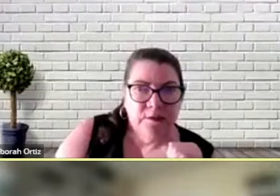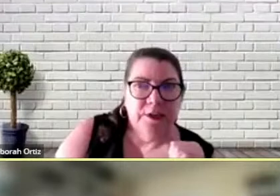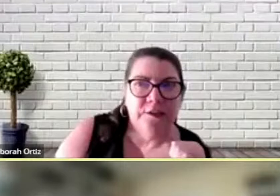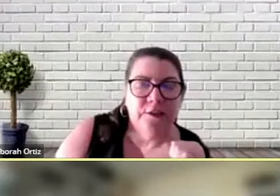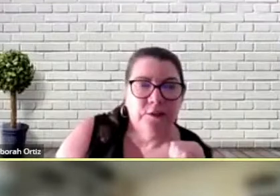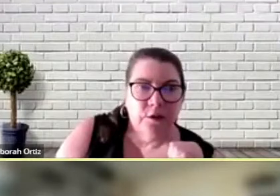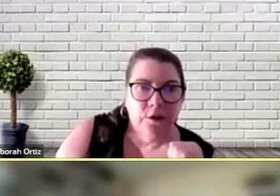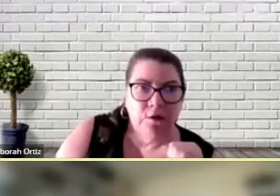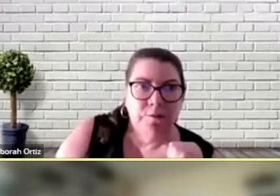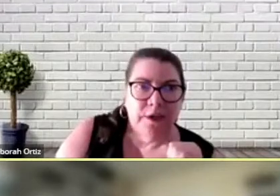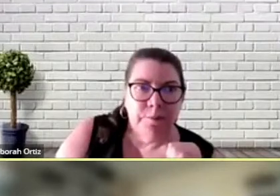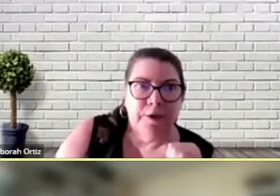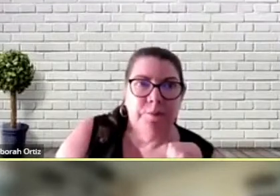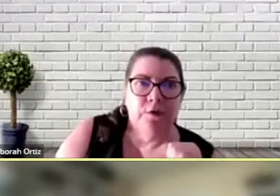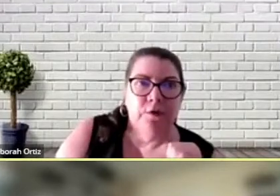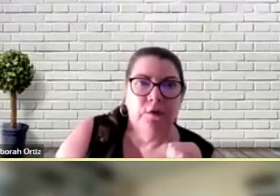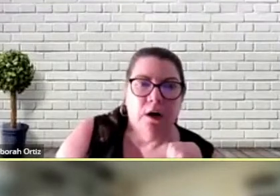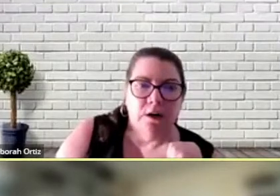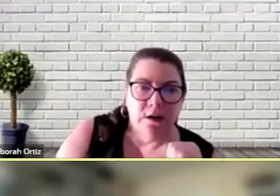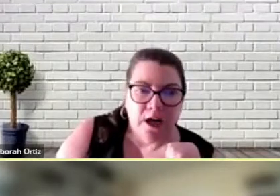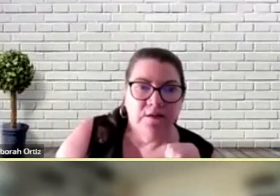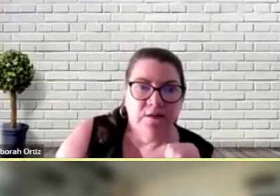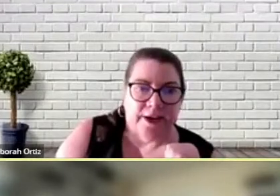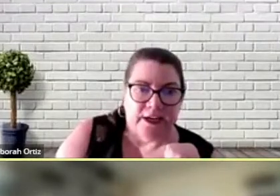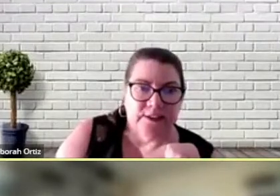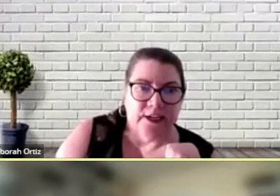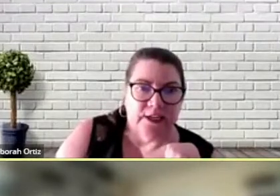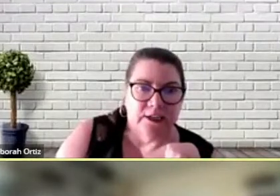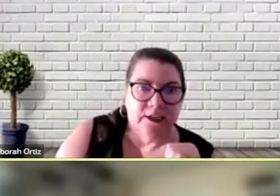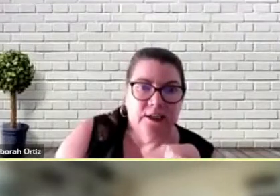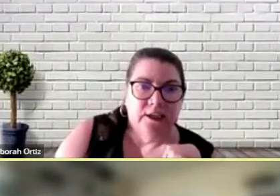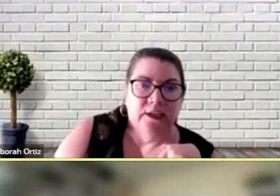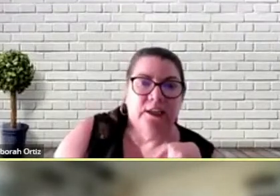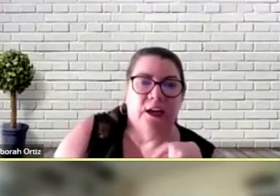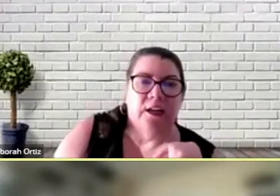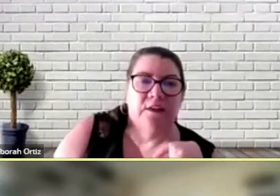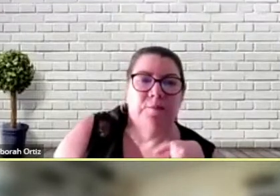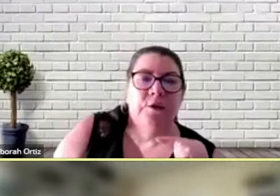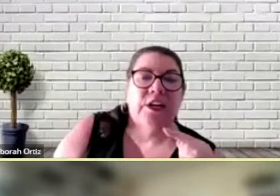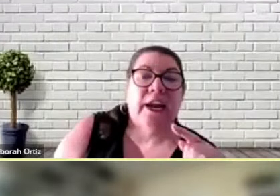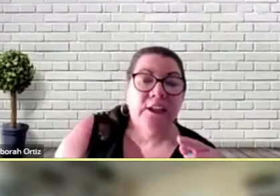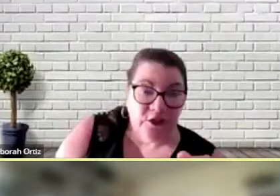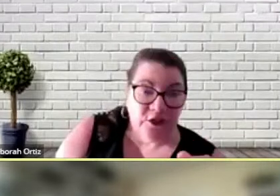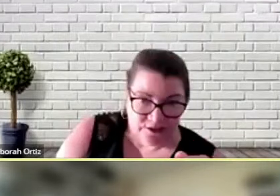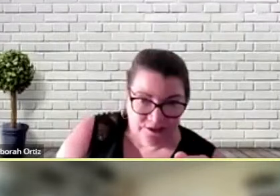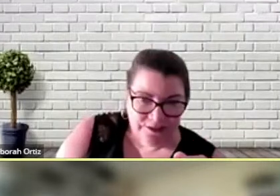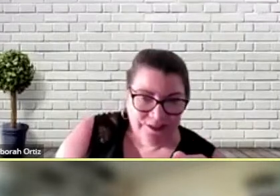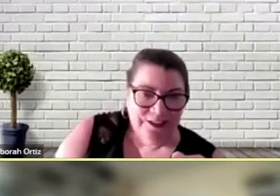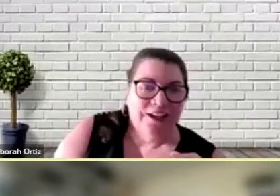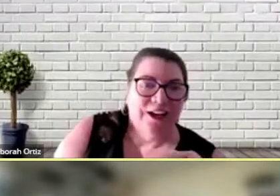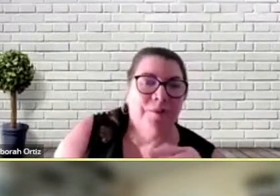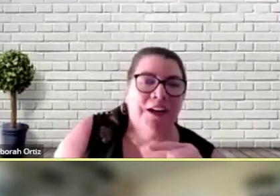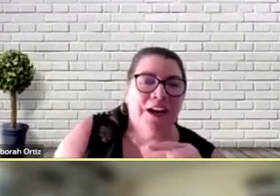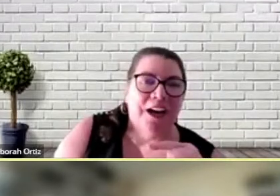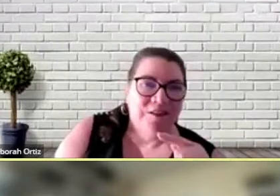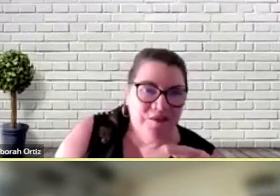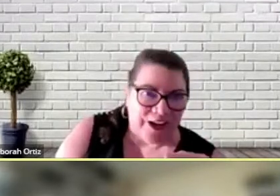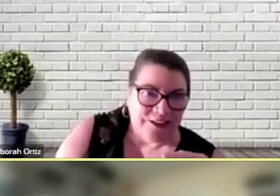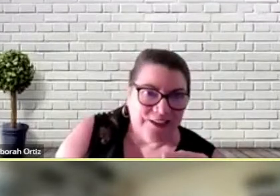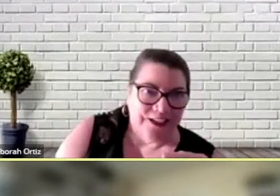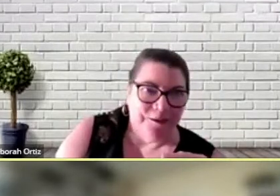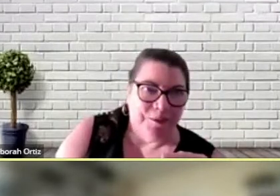variant because so many people are not vaccinated that the mutation